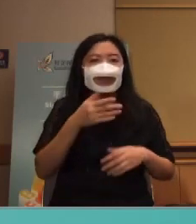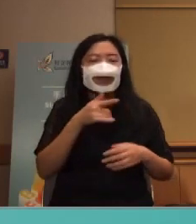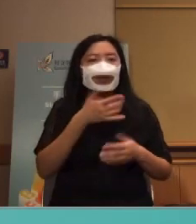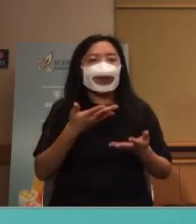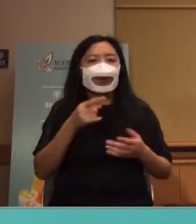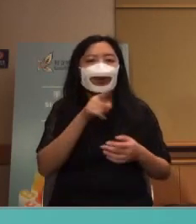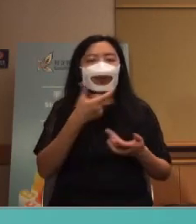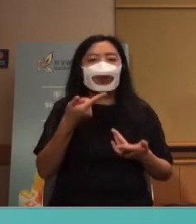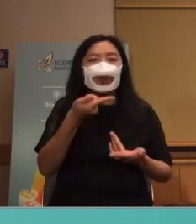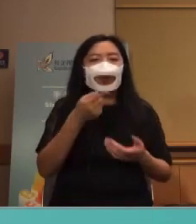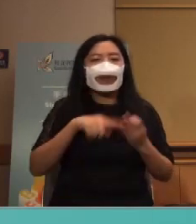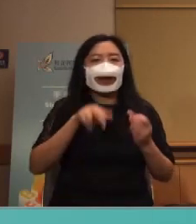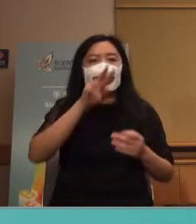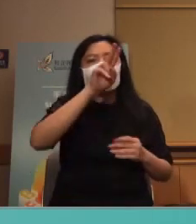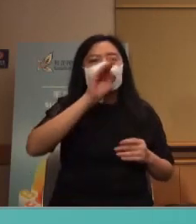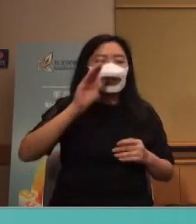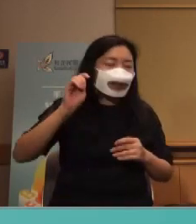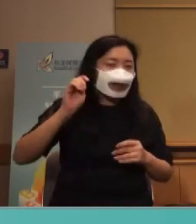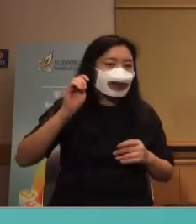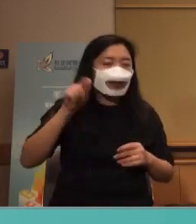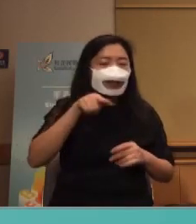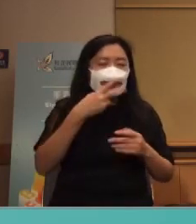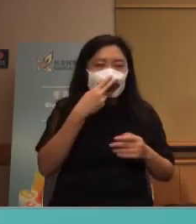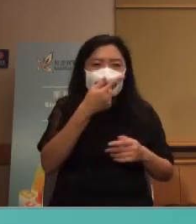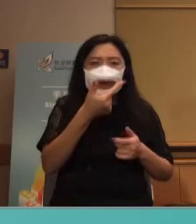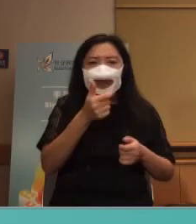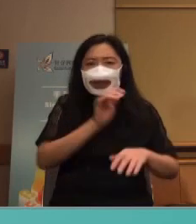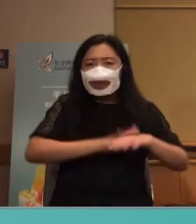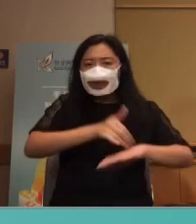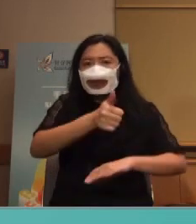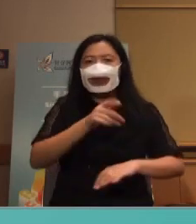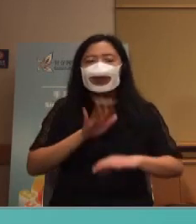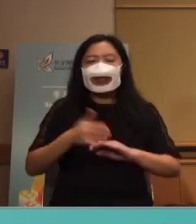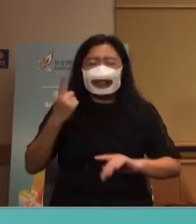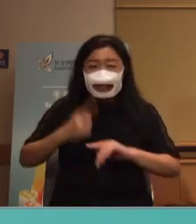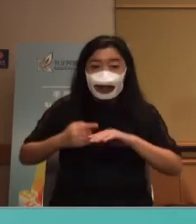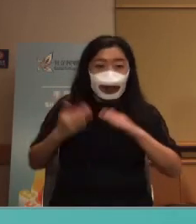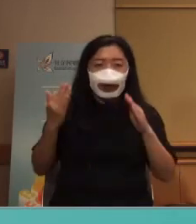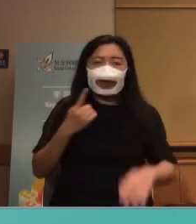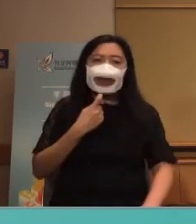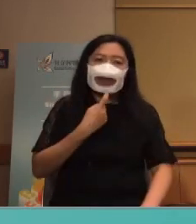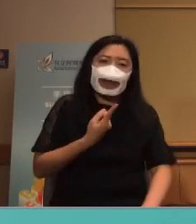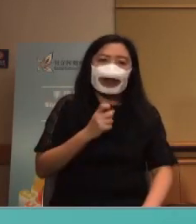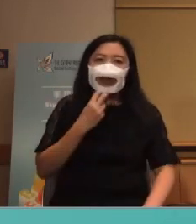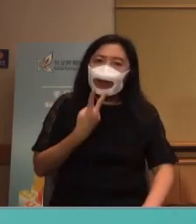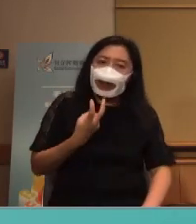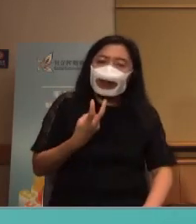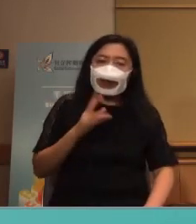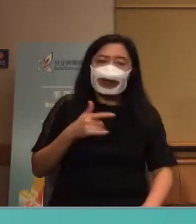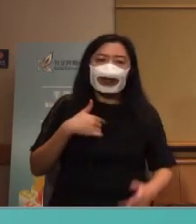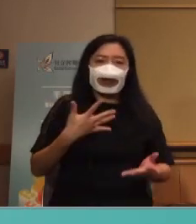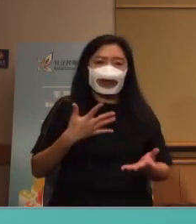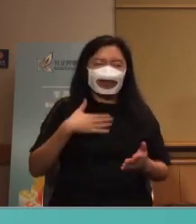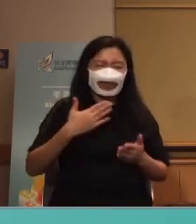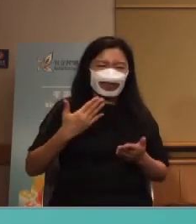that time, it was like $1, $2 or something like that. So I took a couple months. I put my life savings in, 31,000 Hong